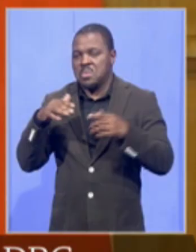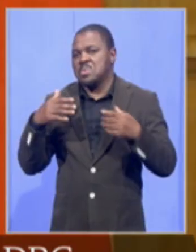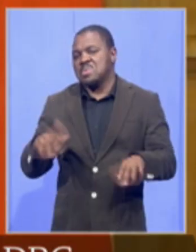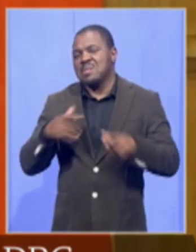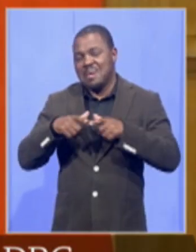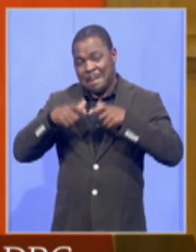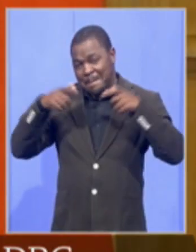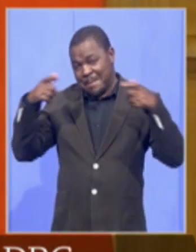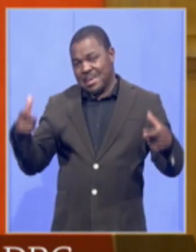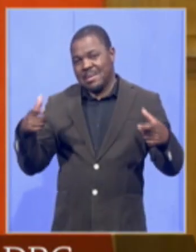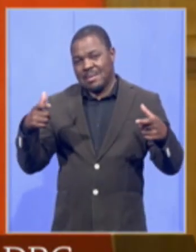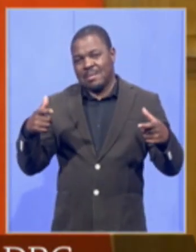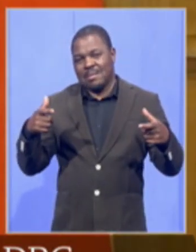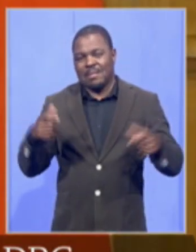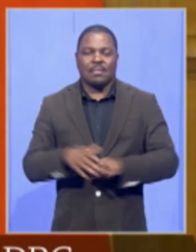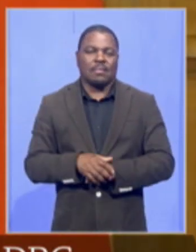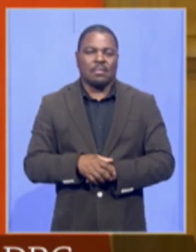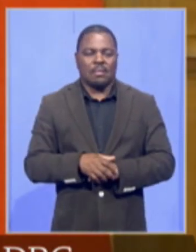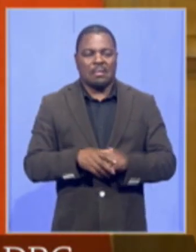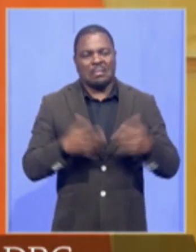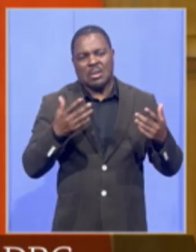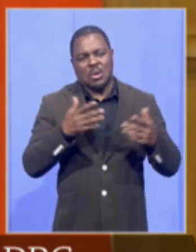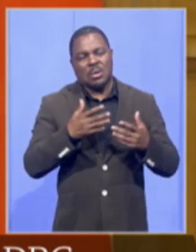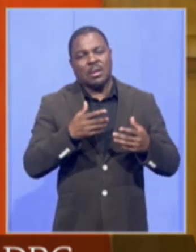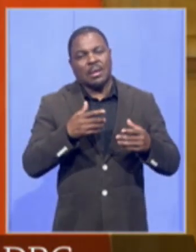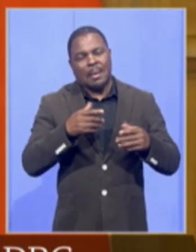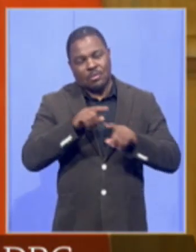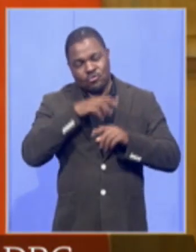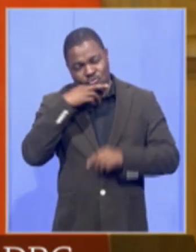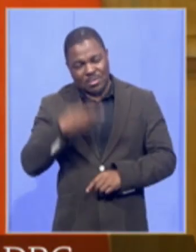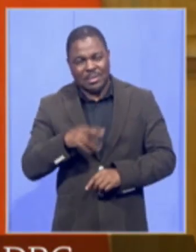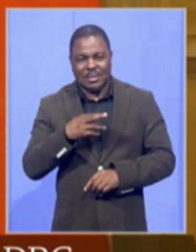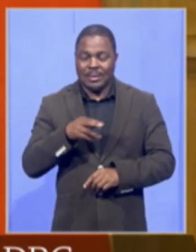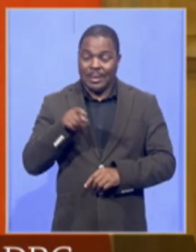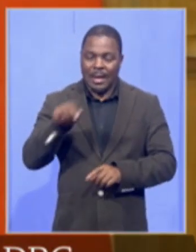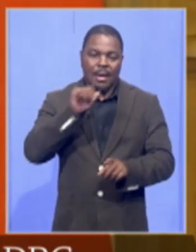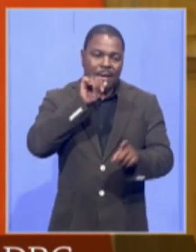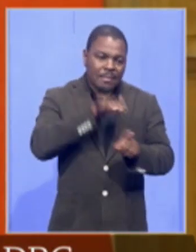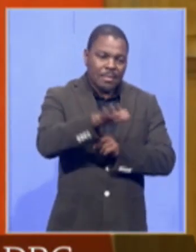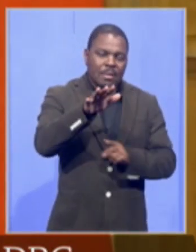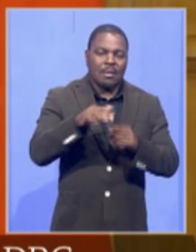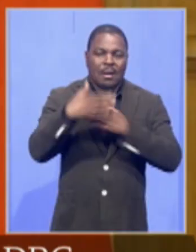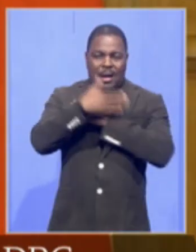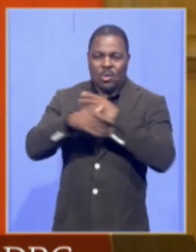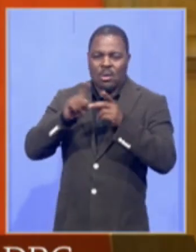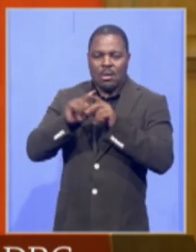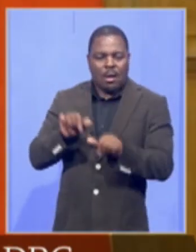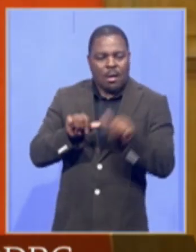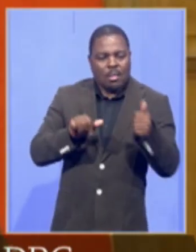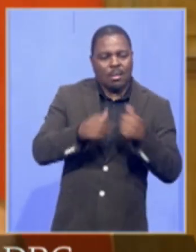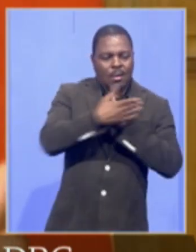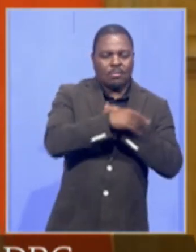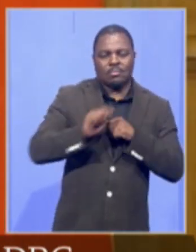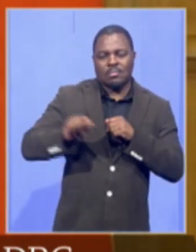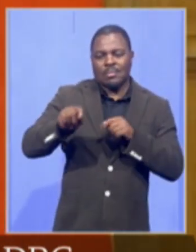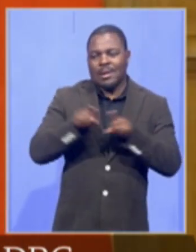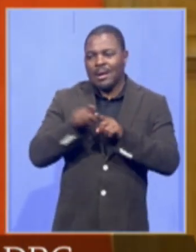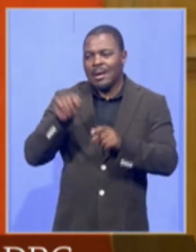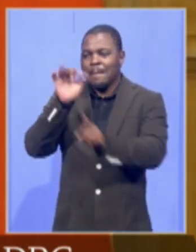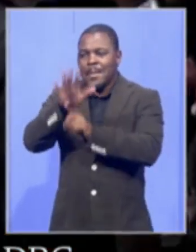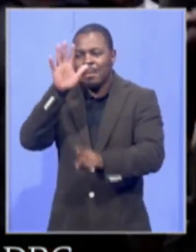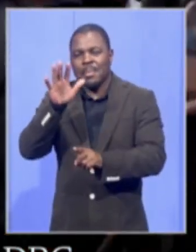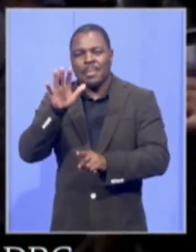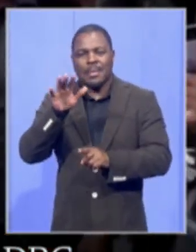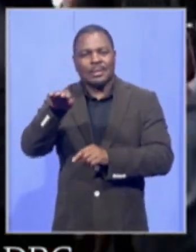it's bigger than individuals, but it's really affecting the country and its neighbors. I mean, it's affecting Zimbabwe, it's